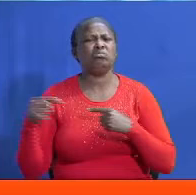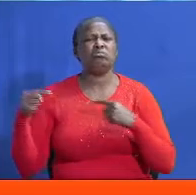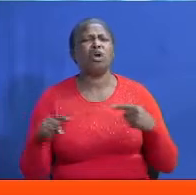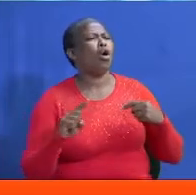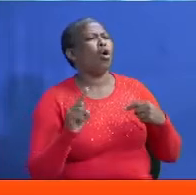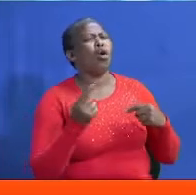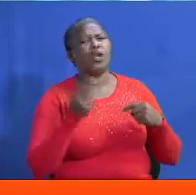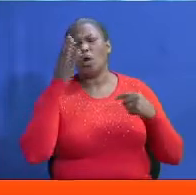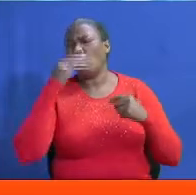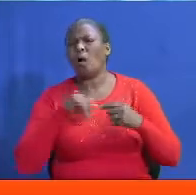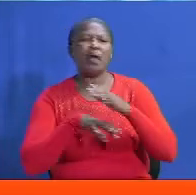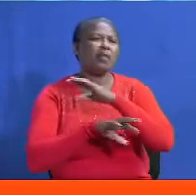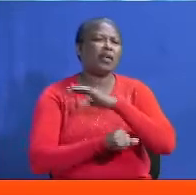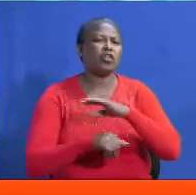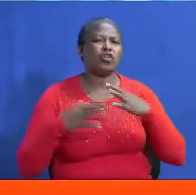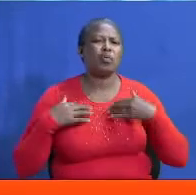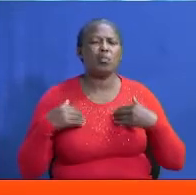other people's property, because